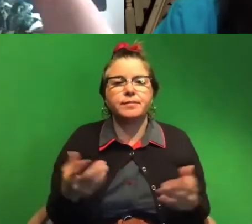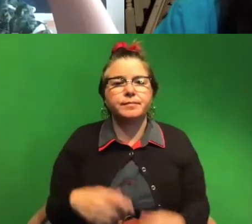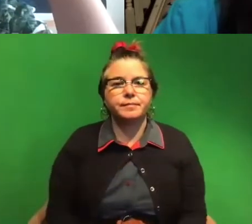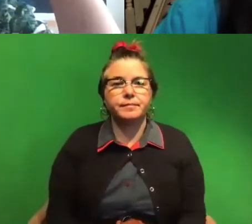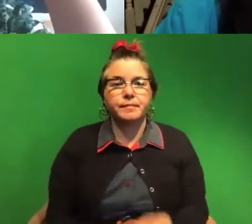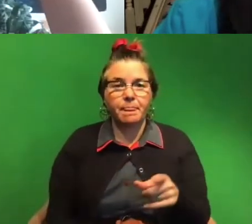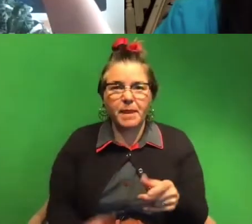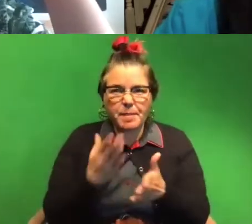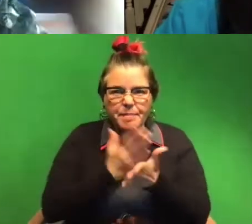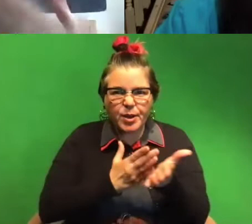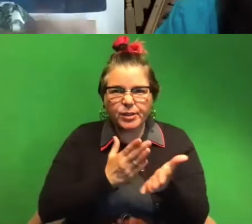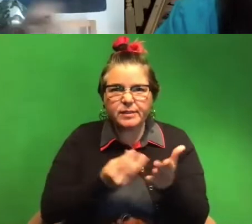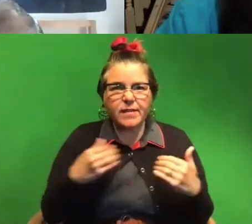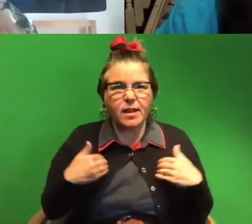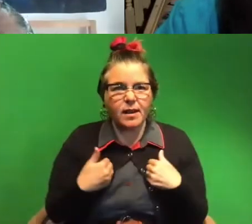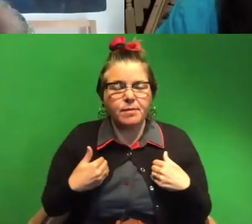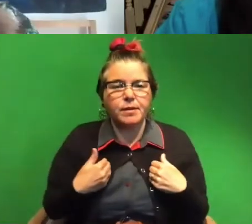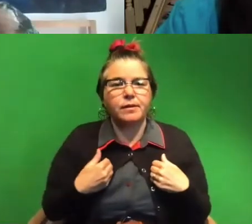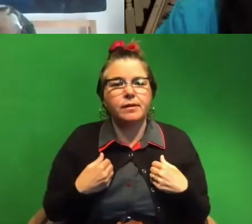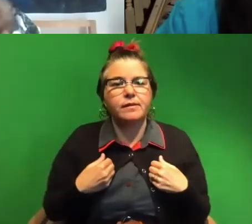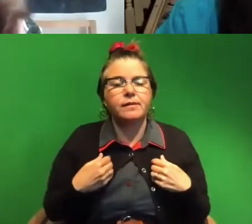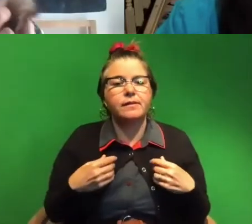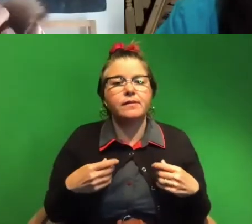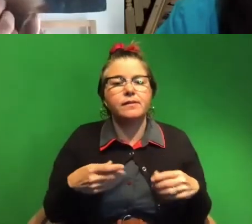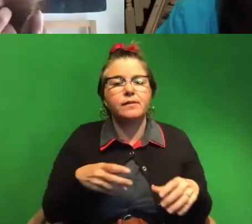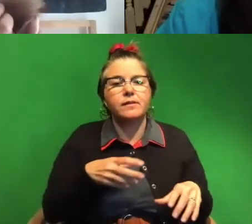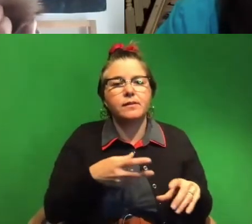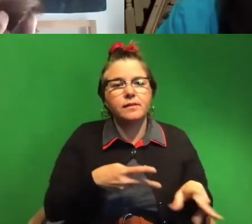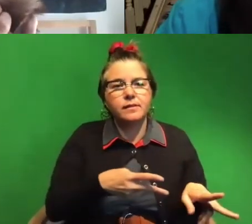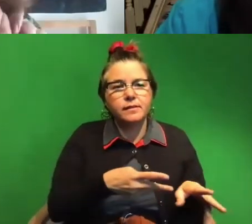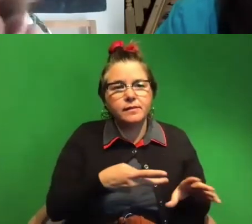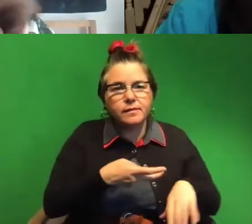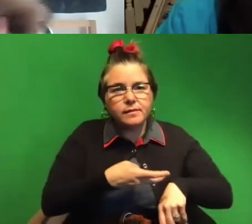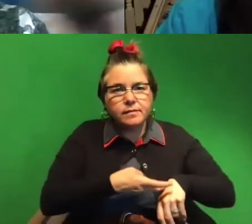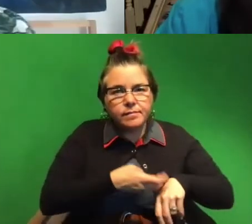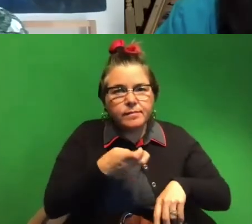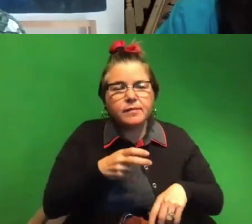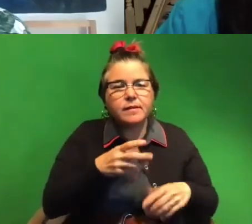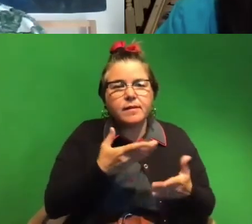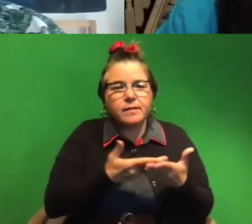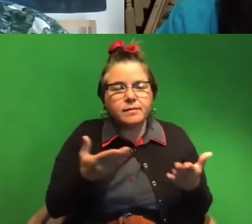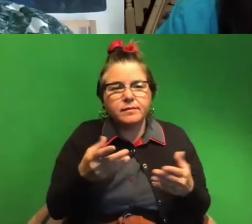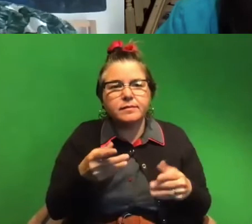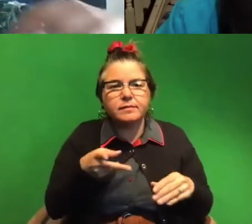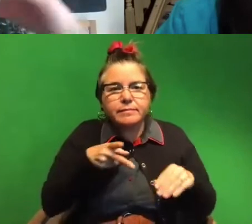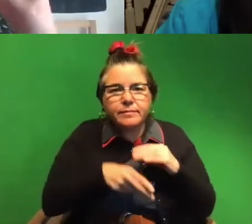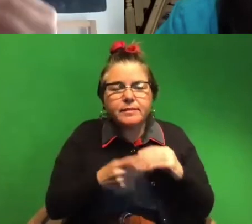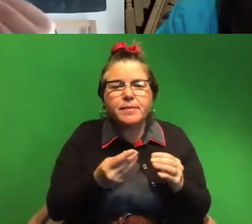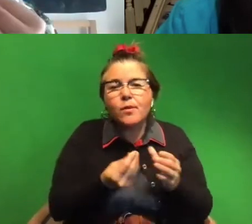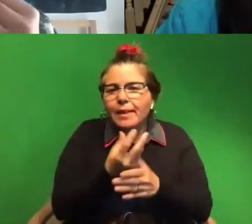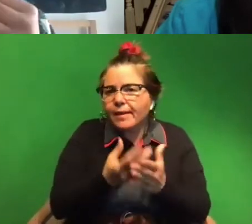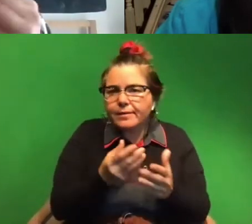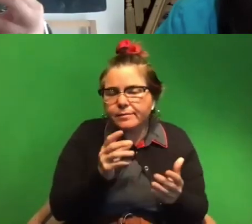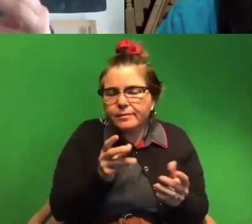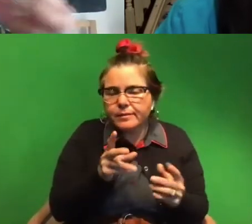bits and pieces of an animal, physically removing part of the object, even in a plant, and